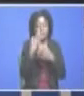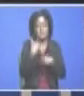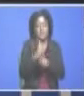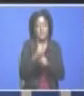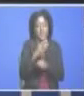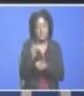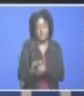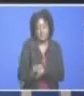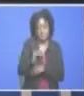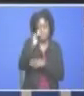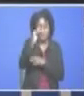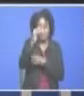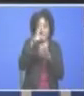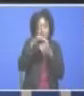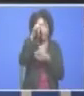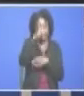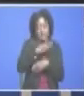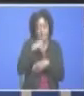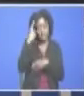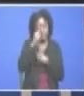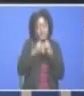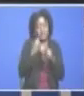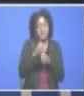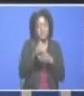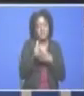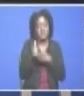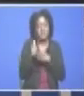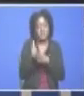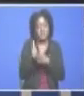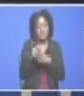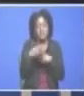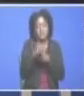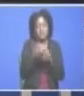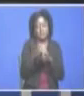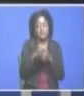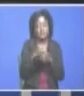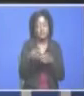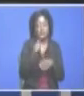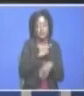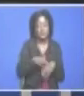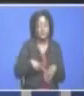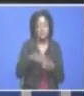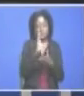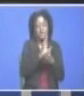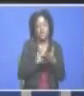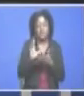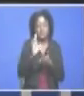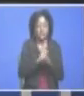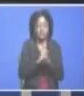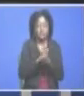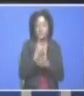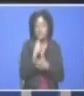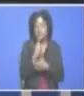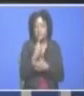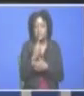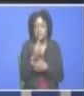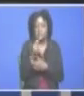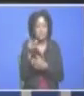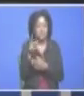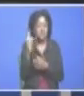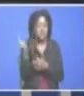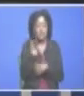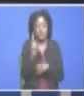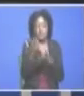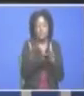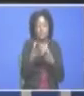he led the development office of Queens College from a position of force and pride. School officials say Sir Durward always wanted the